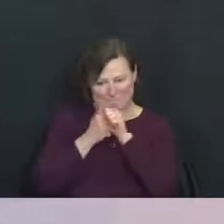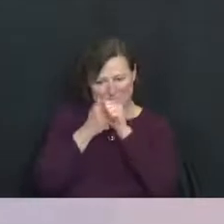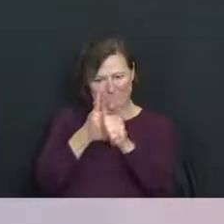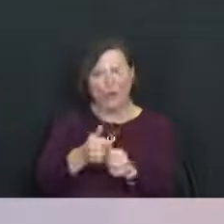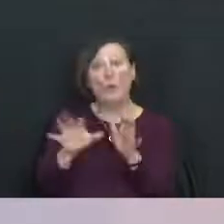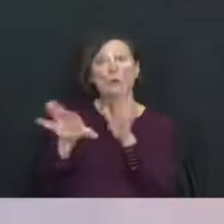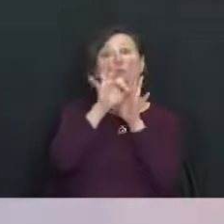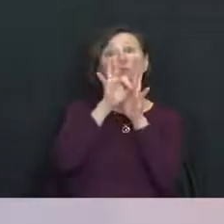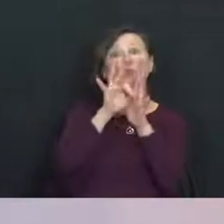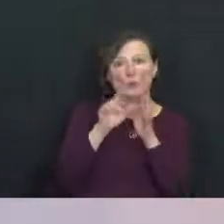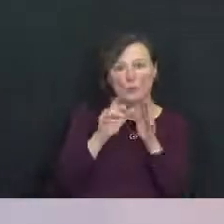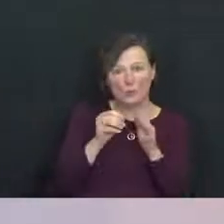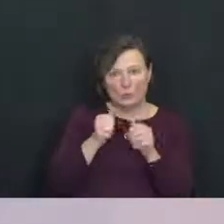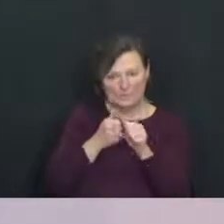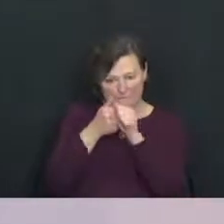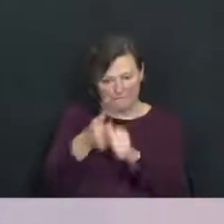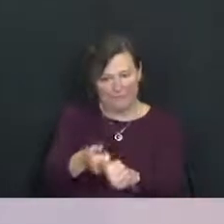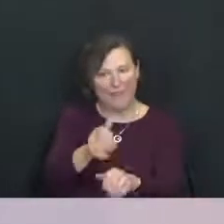choose to undertake.